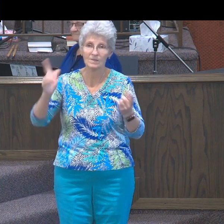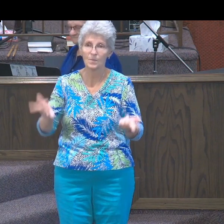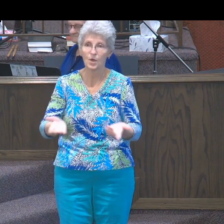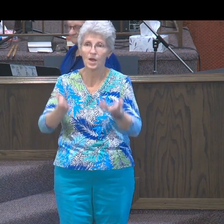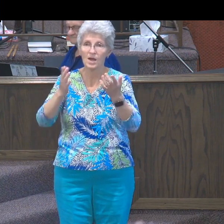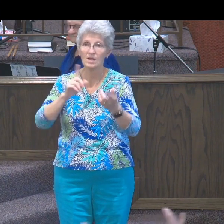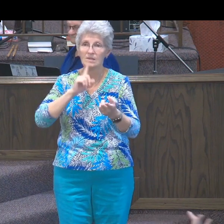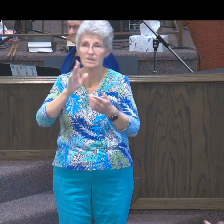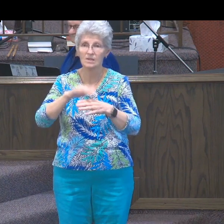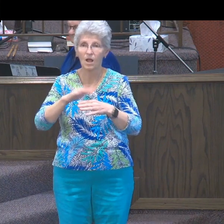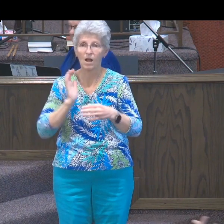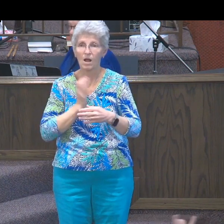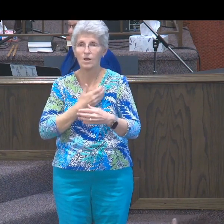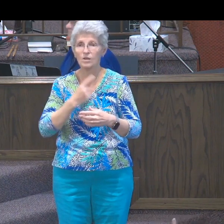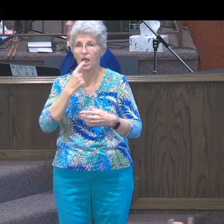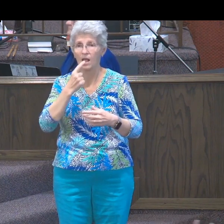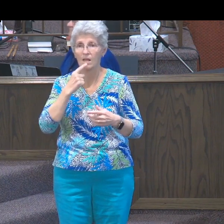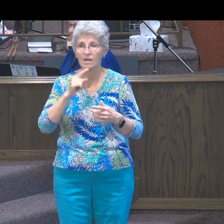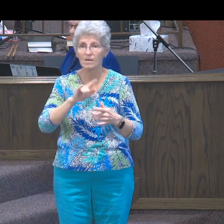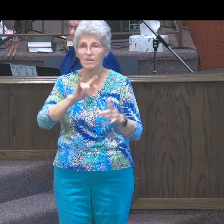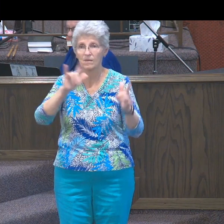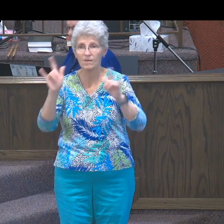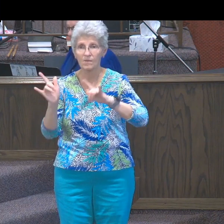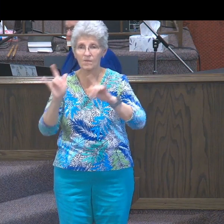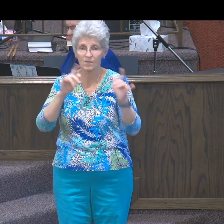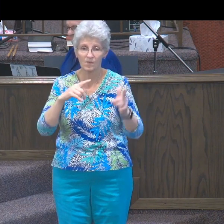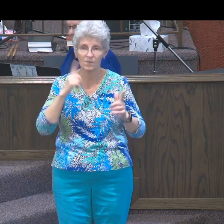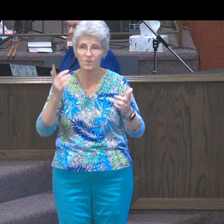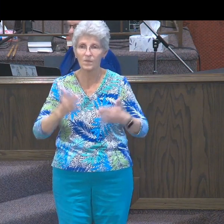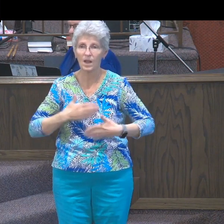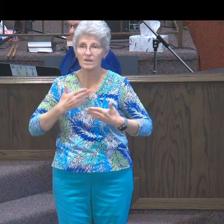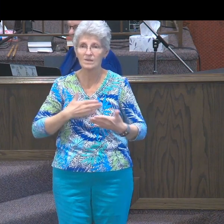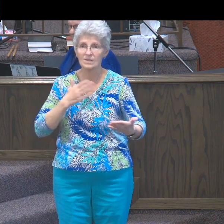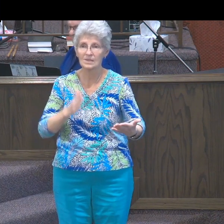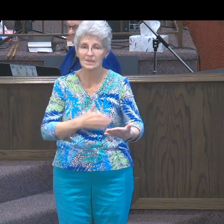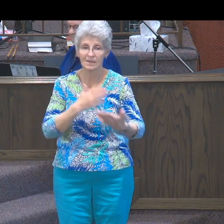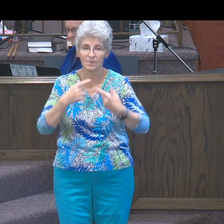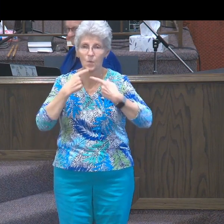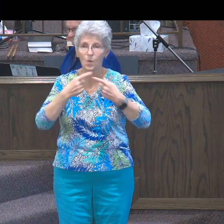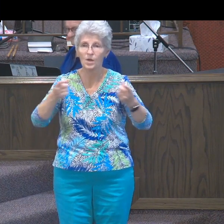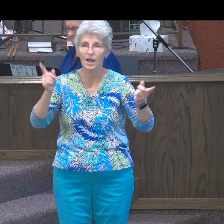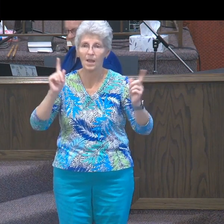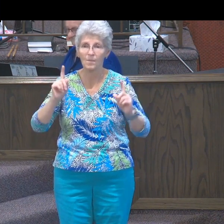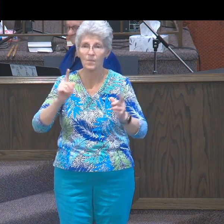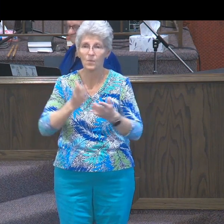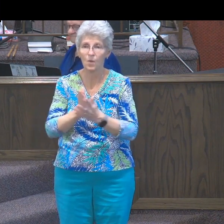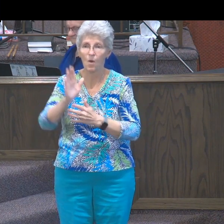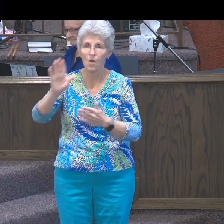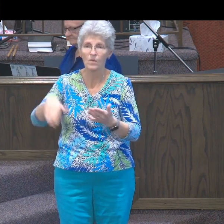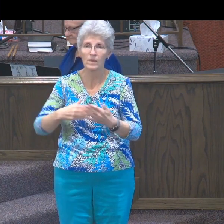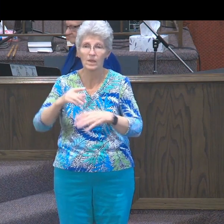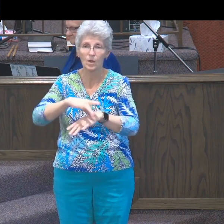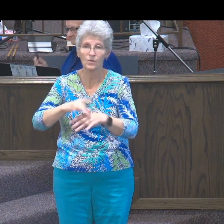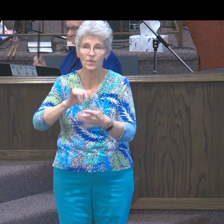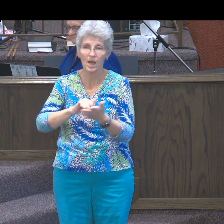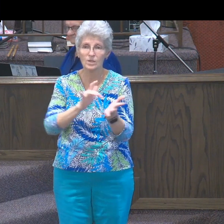your voices with gladness, sing. Proclaim through all the